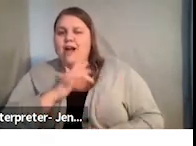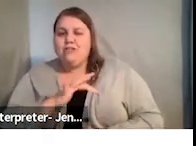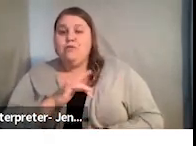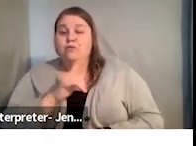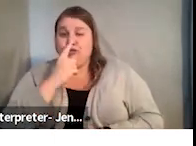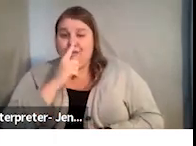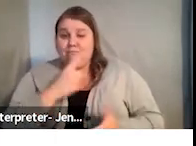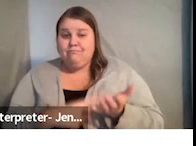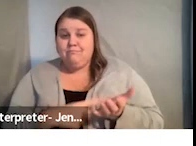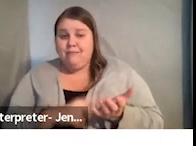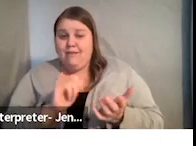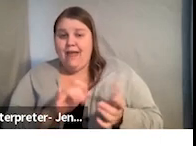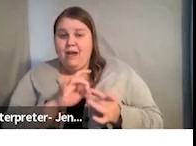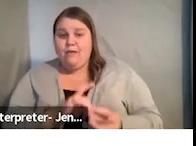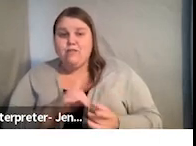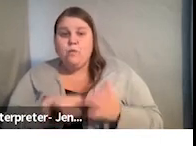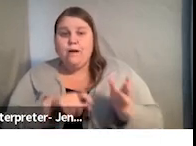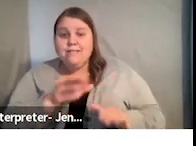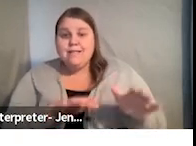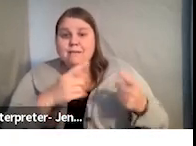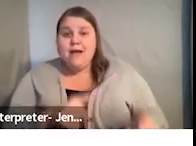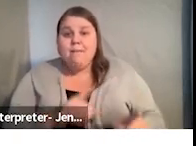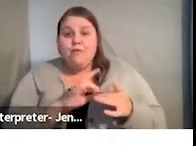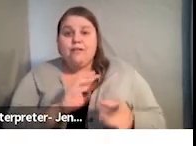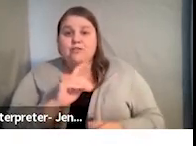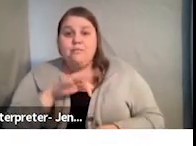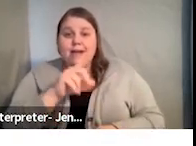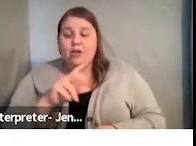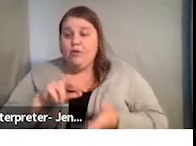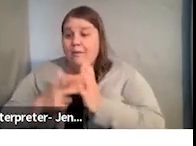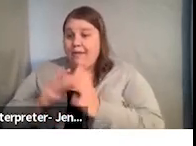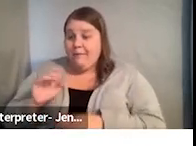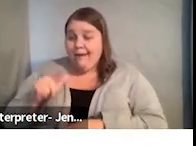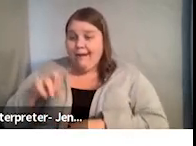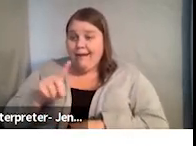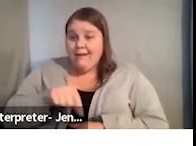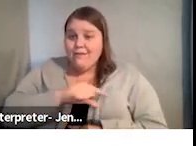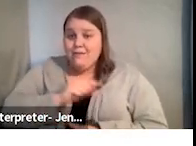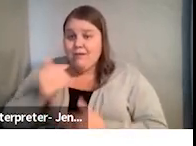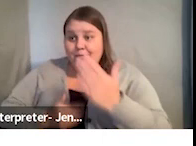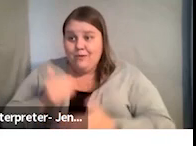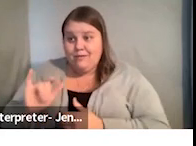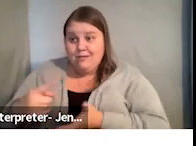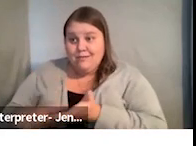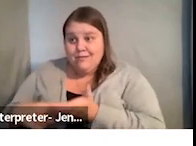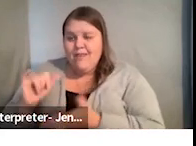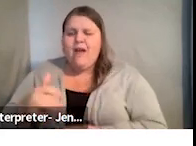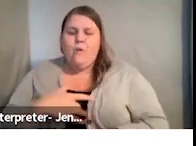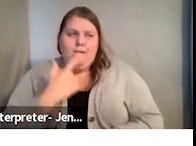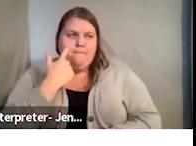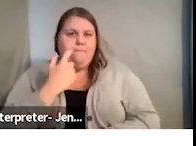Because of the Medicaid eligibility process, I assume is what they're talking about. I suspect